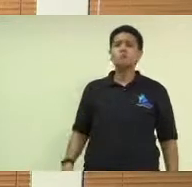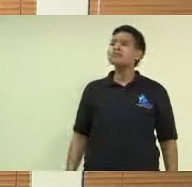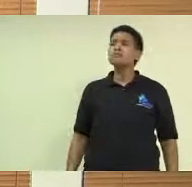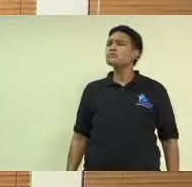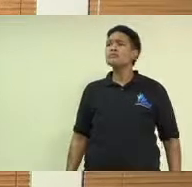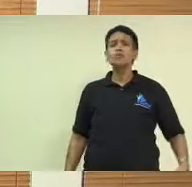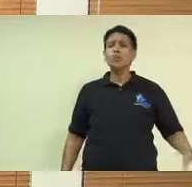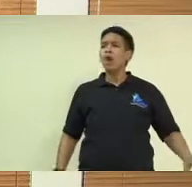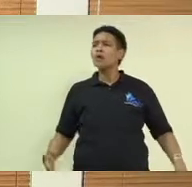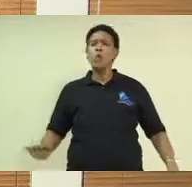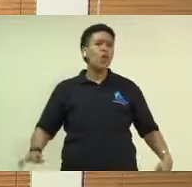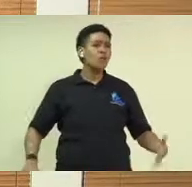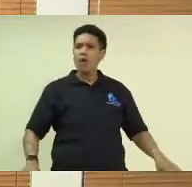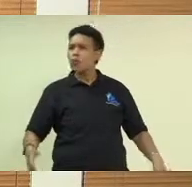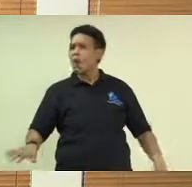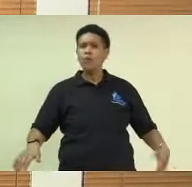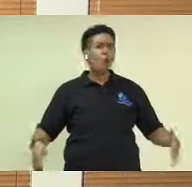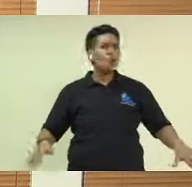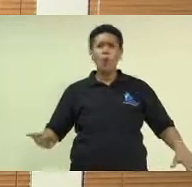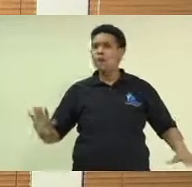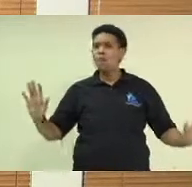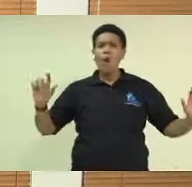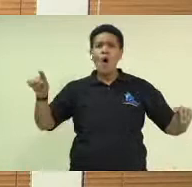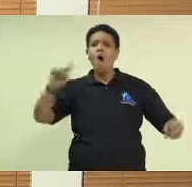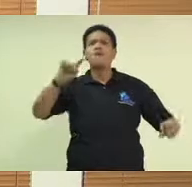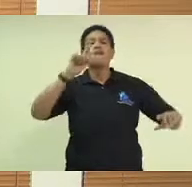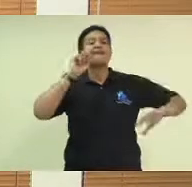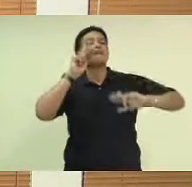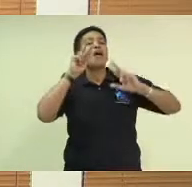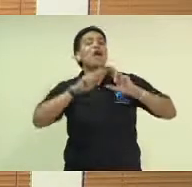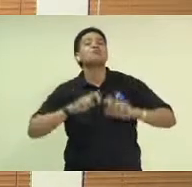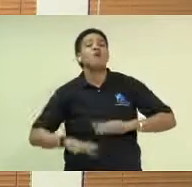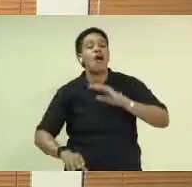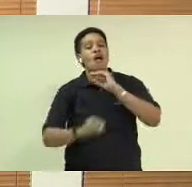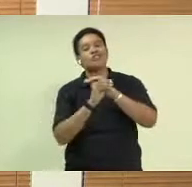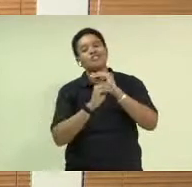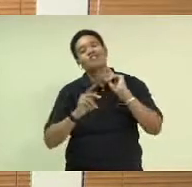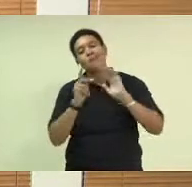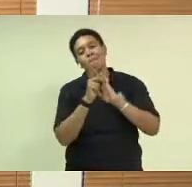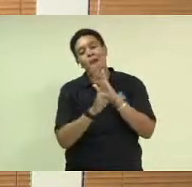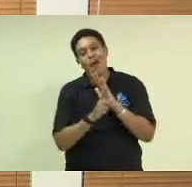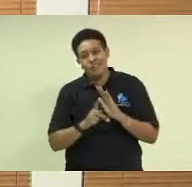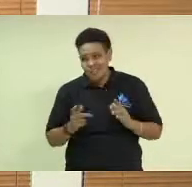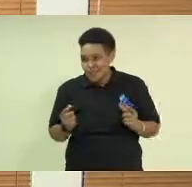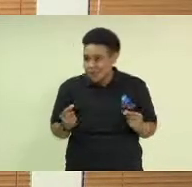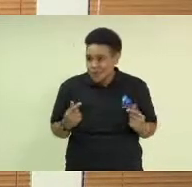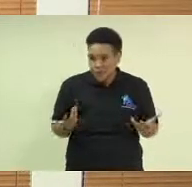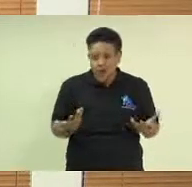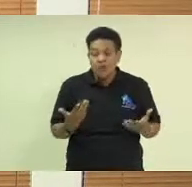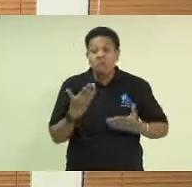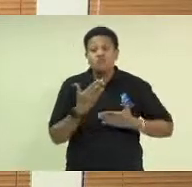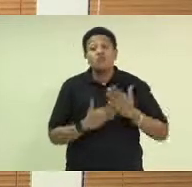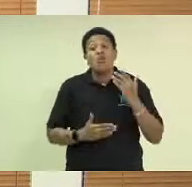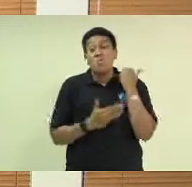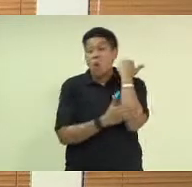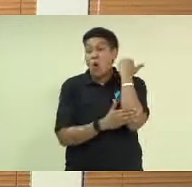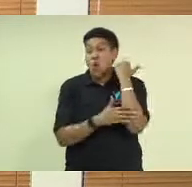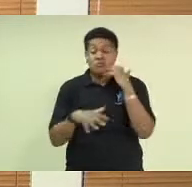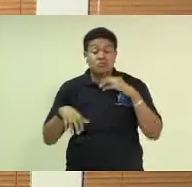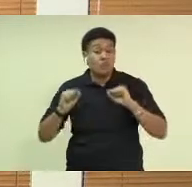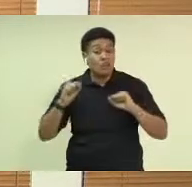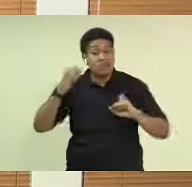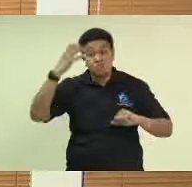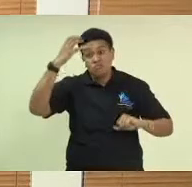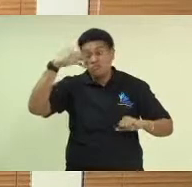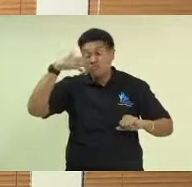have to explore additional policy measures. And there are extreme positions that some countries are taking. There